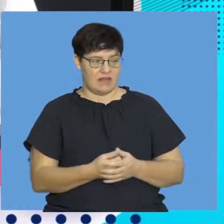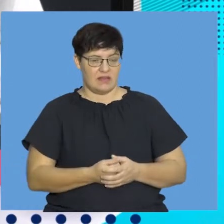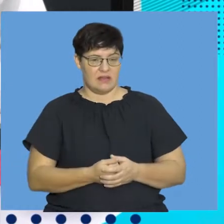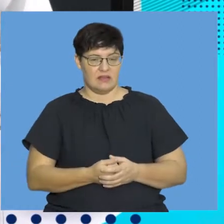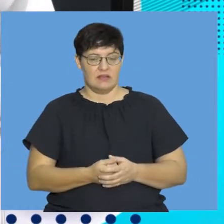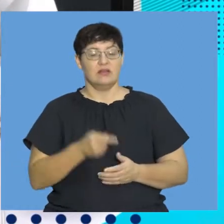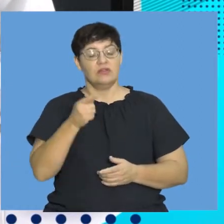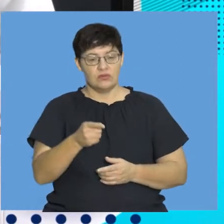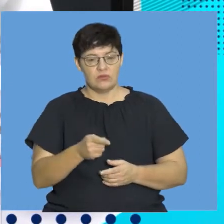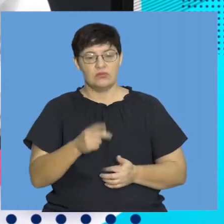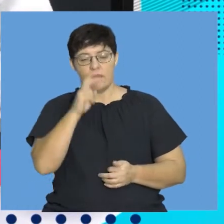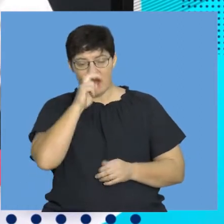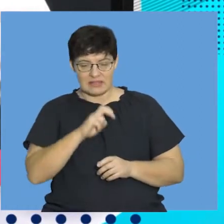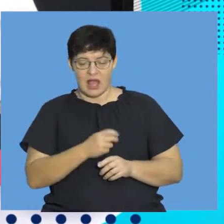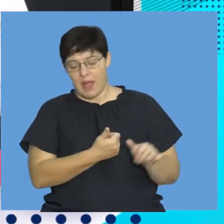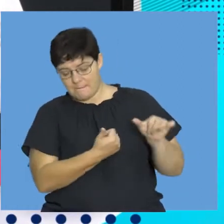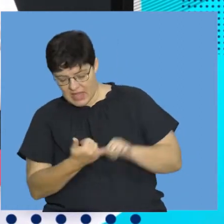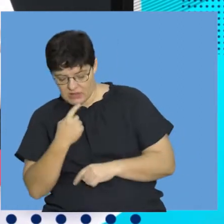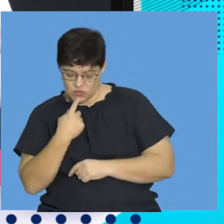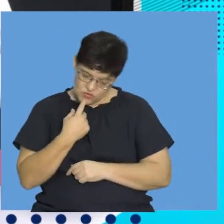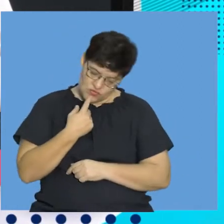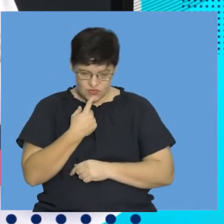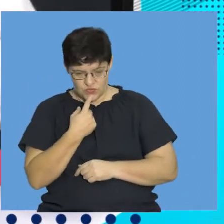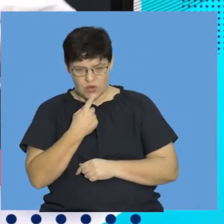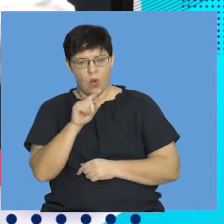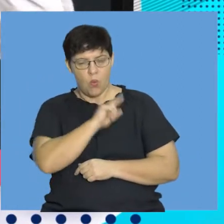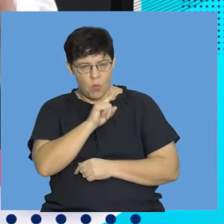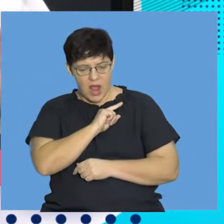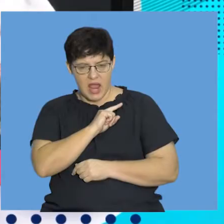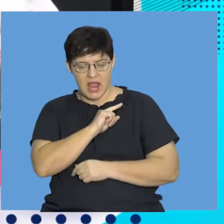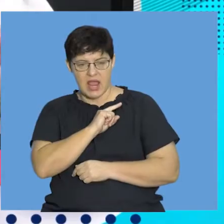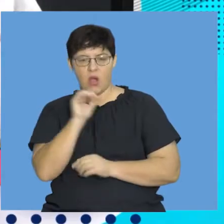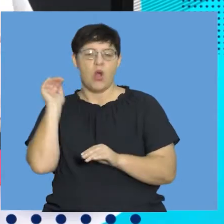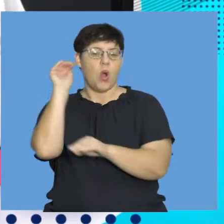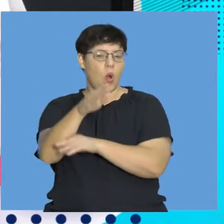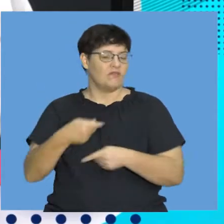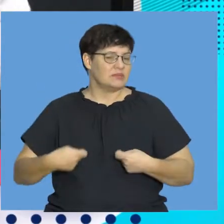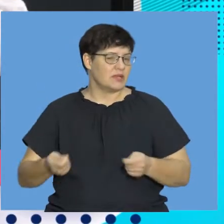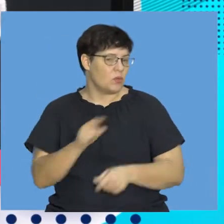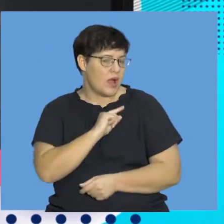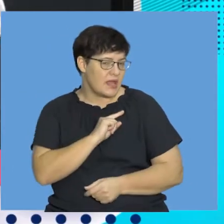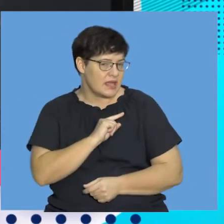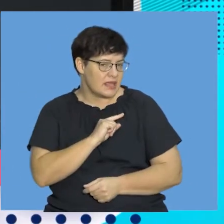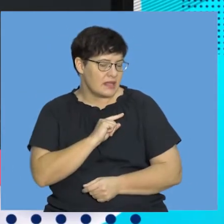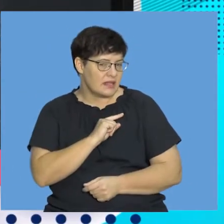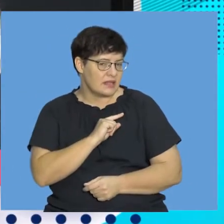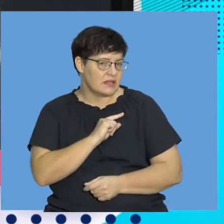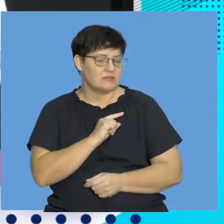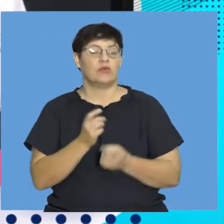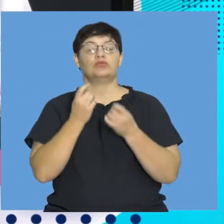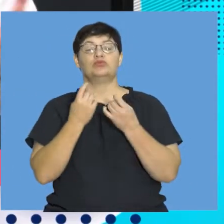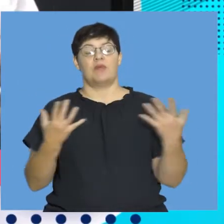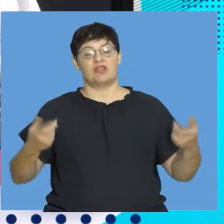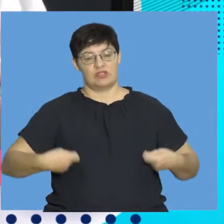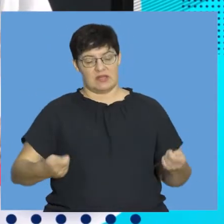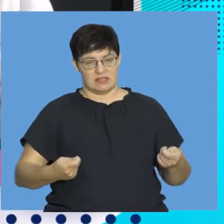need to revisit and say, okay, why did we respend? Why did we overspend? it means we've spent too much, but because of